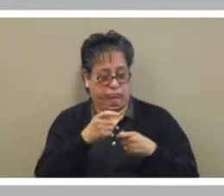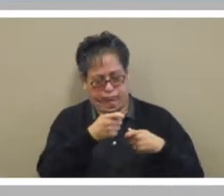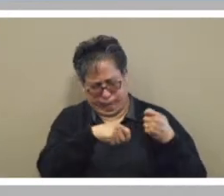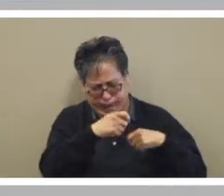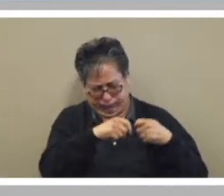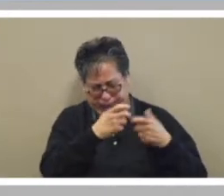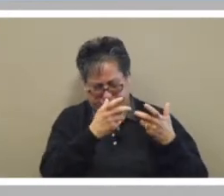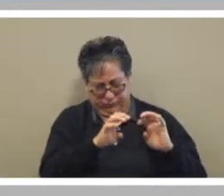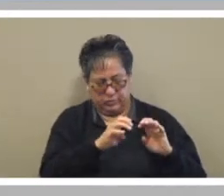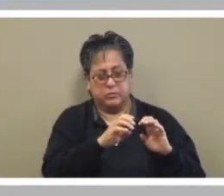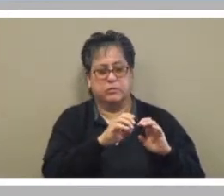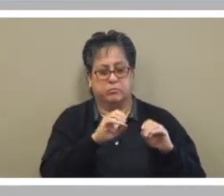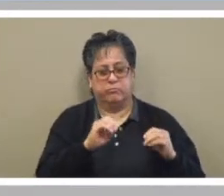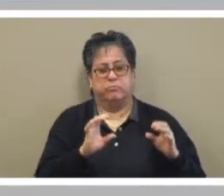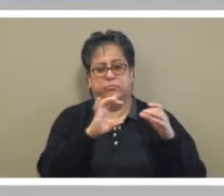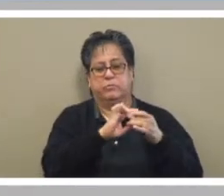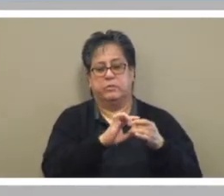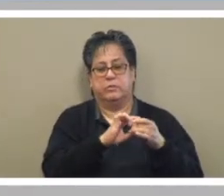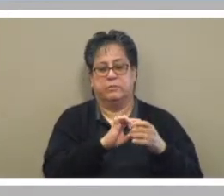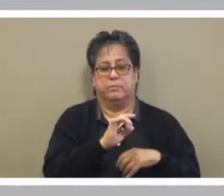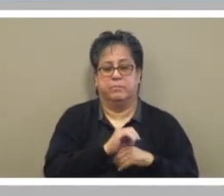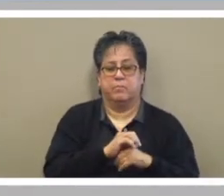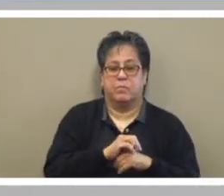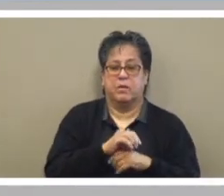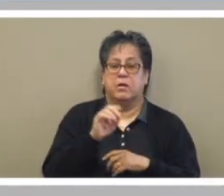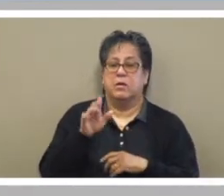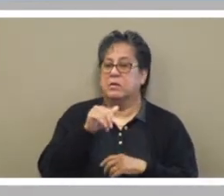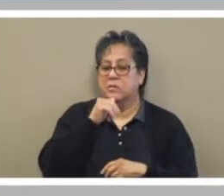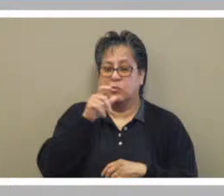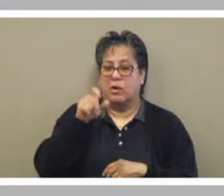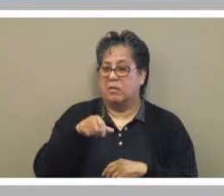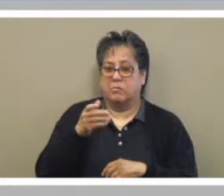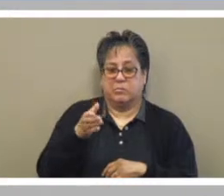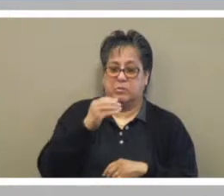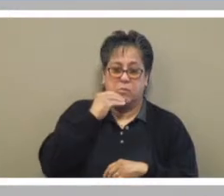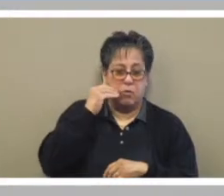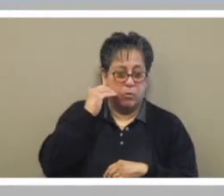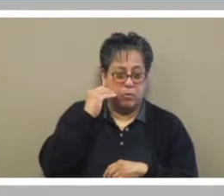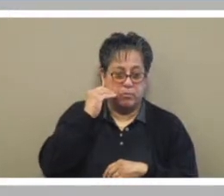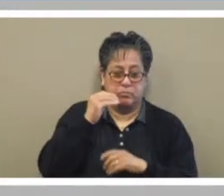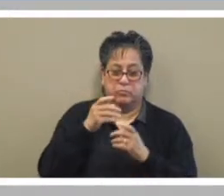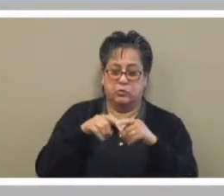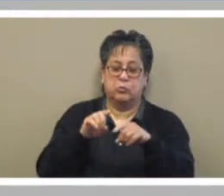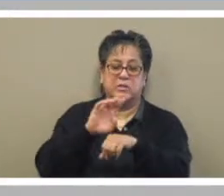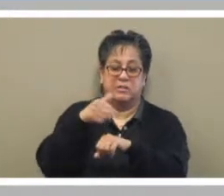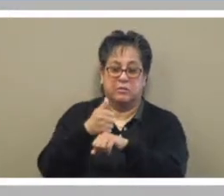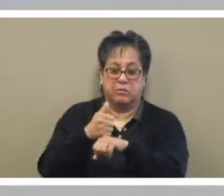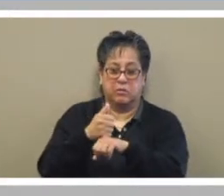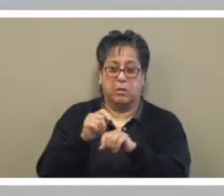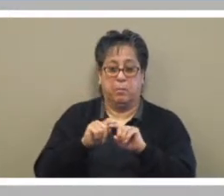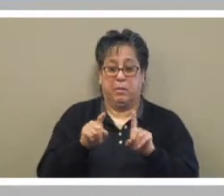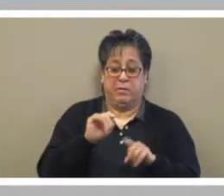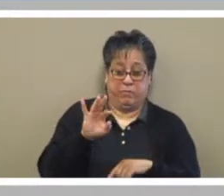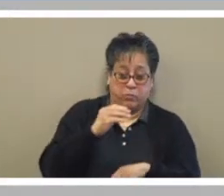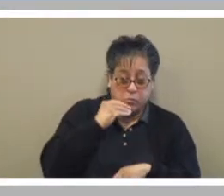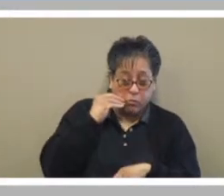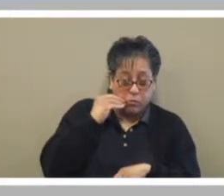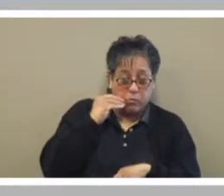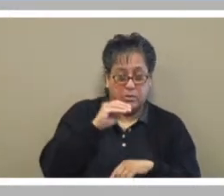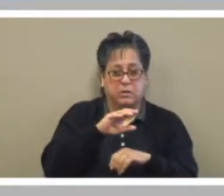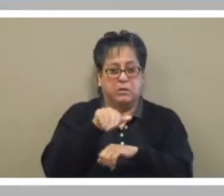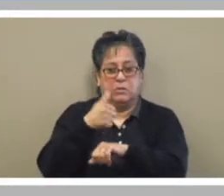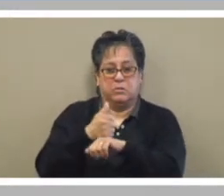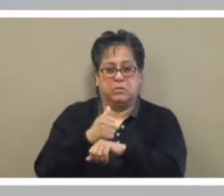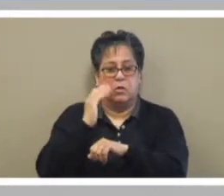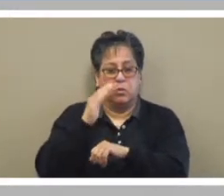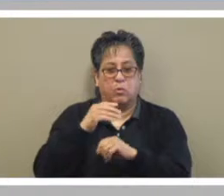to ensure the safety of the workers. You don't need to be present during the installation, but if you are at home, installers